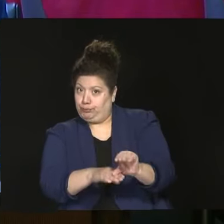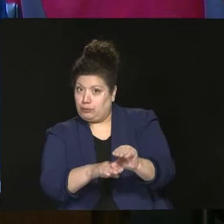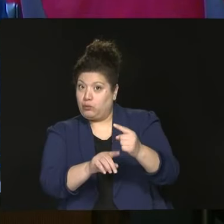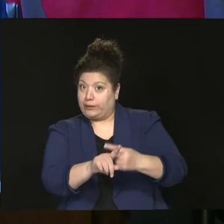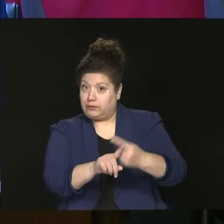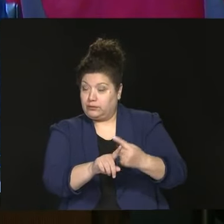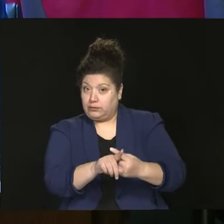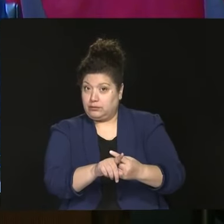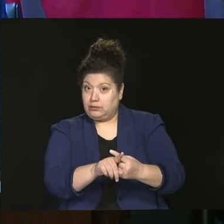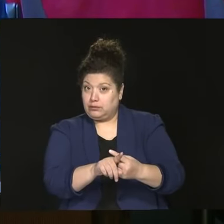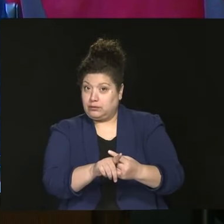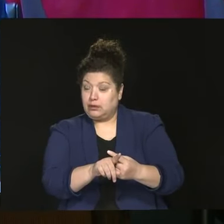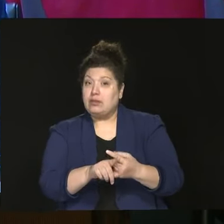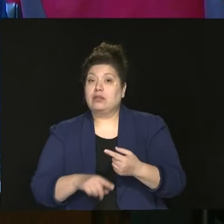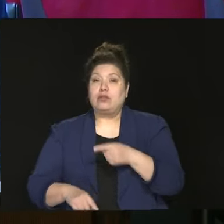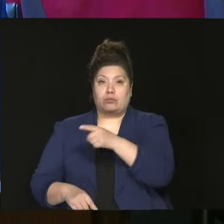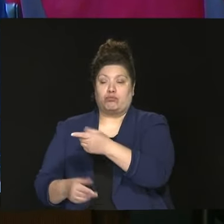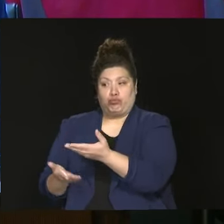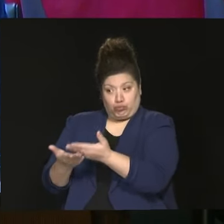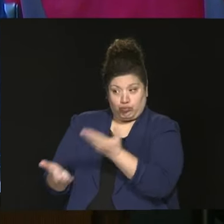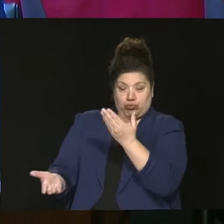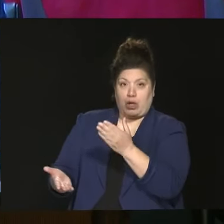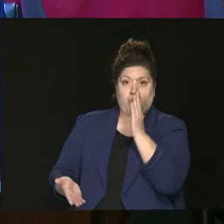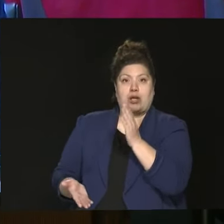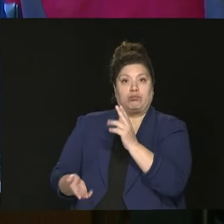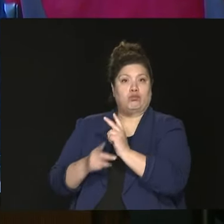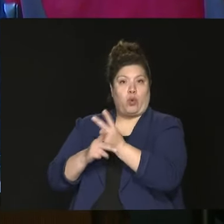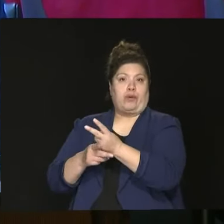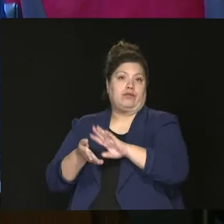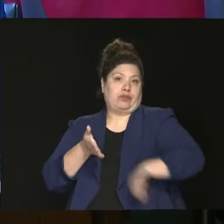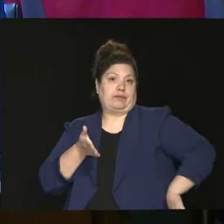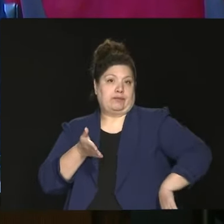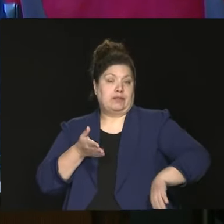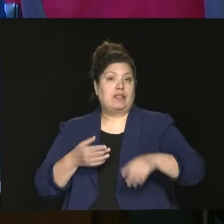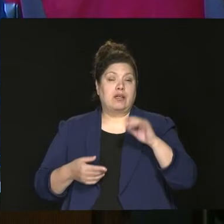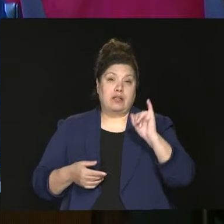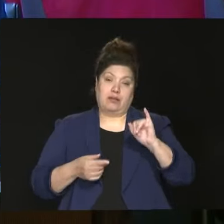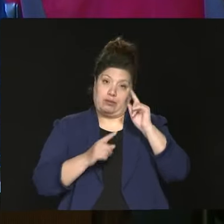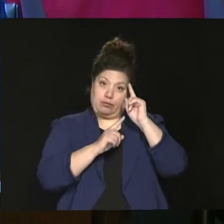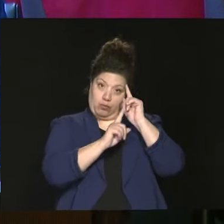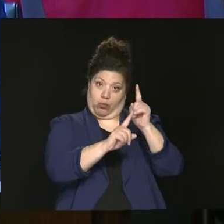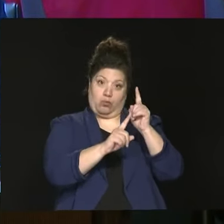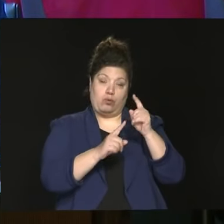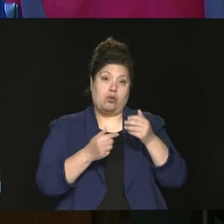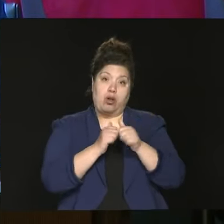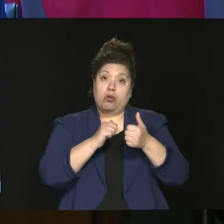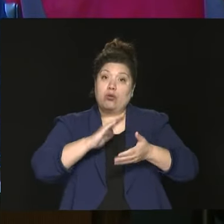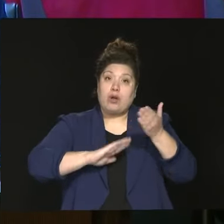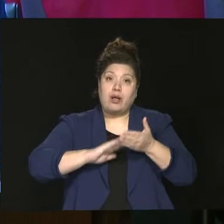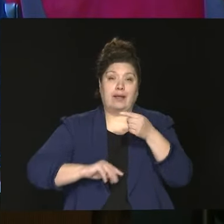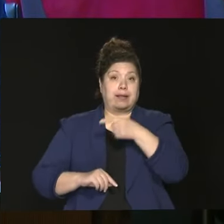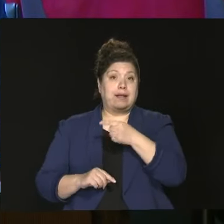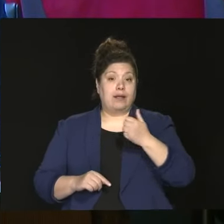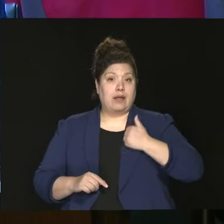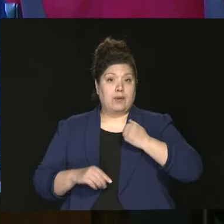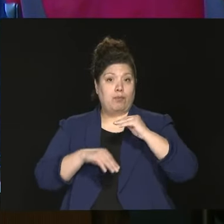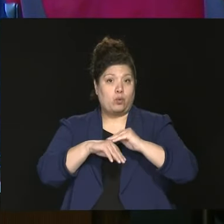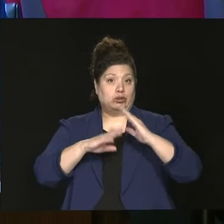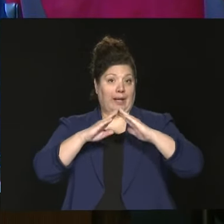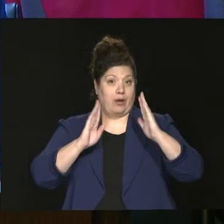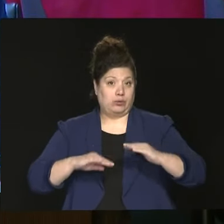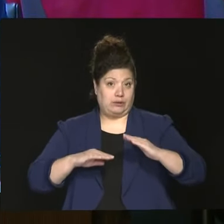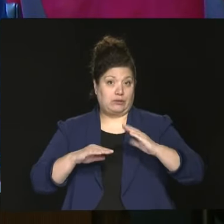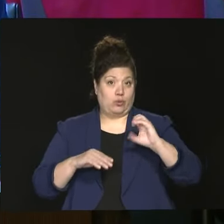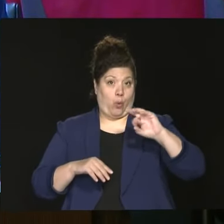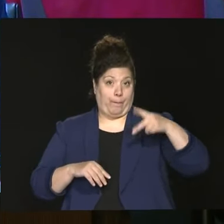that's the way that it's intended to work. It's administered through the Canada Mortgage and Housing Corporation, through our mortgage system. And we know that